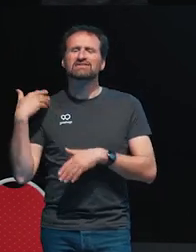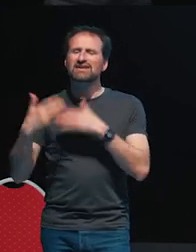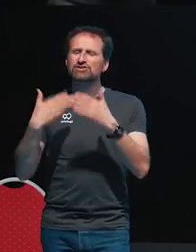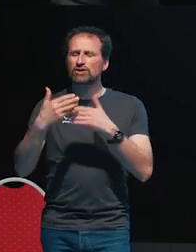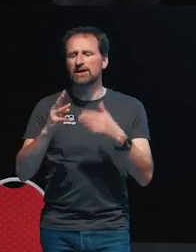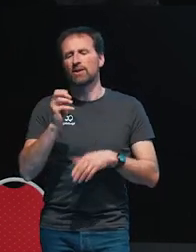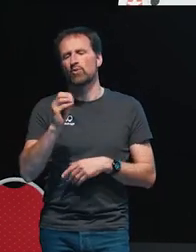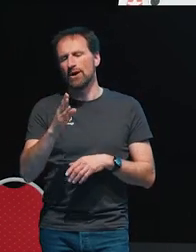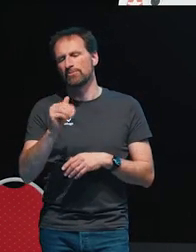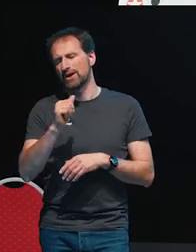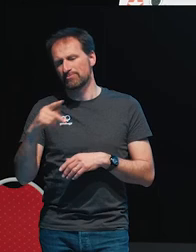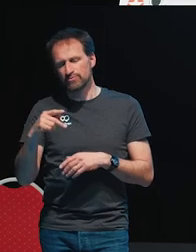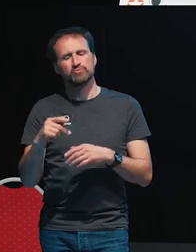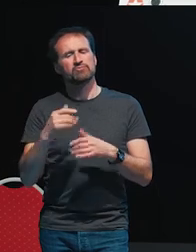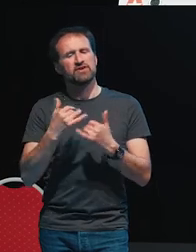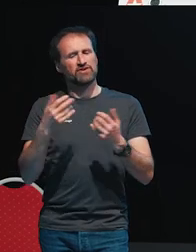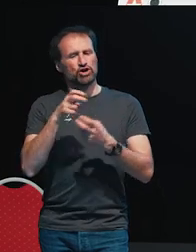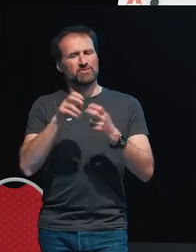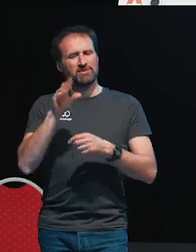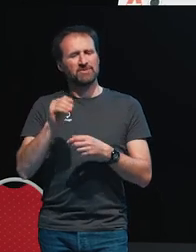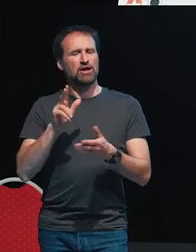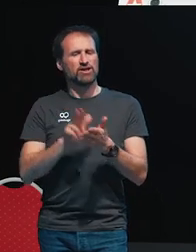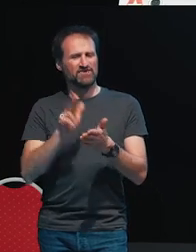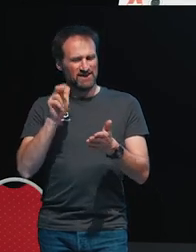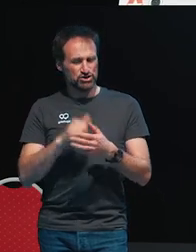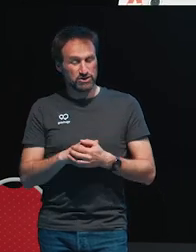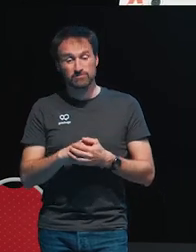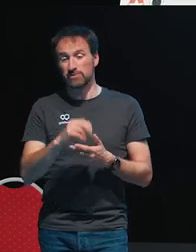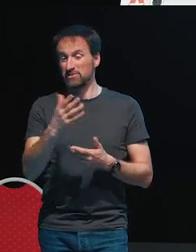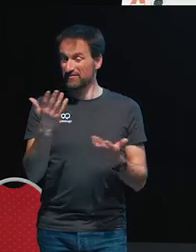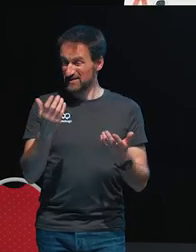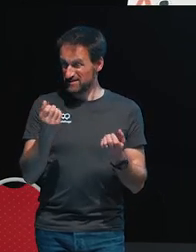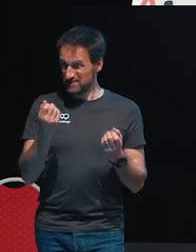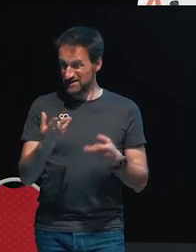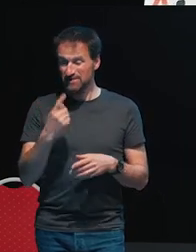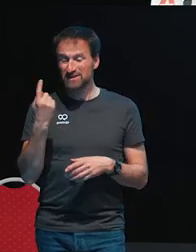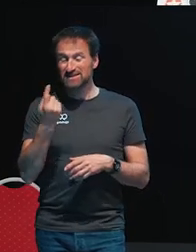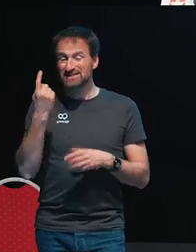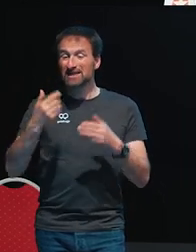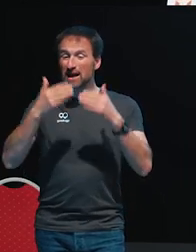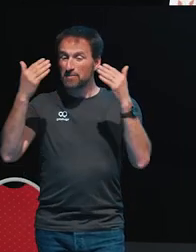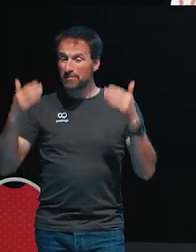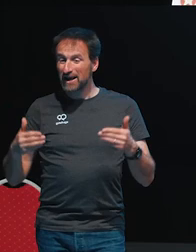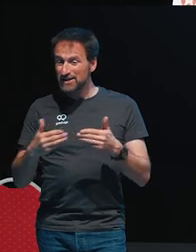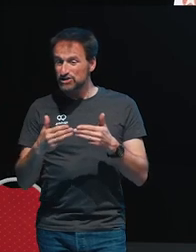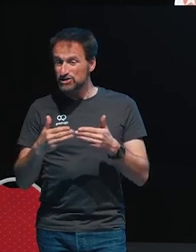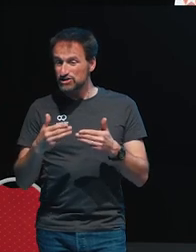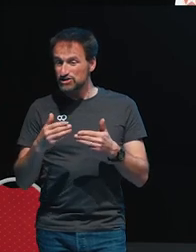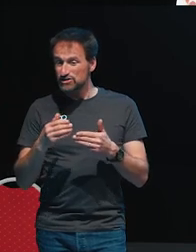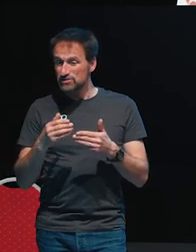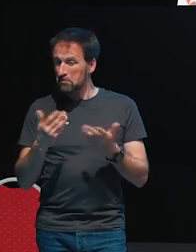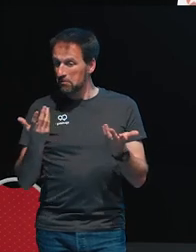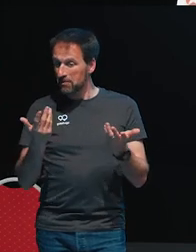usually handles authentication. What's the difference with a single page application? The traditional architecture is usually, or is